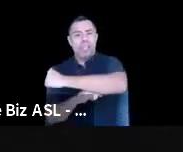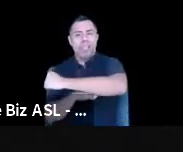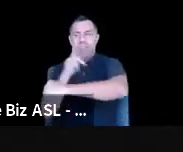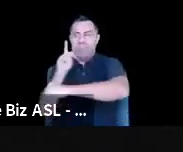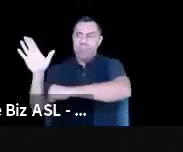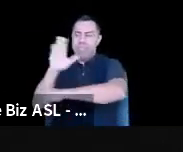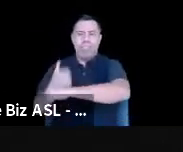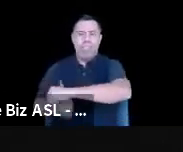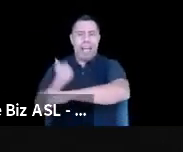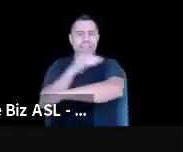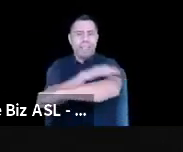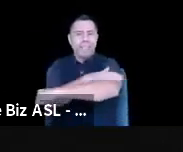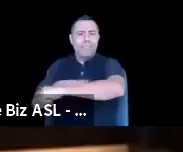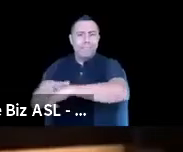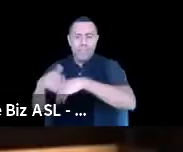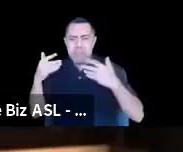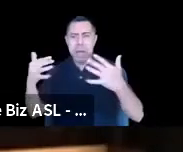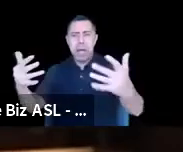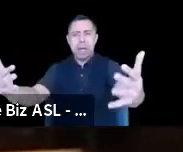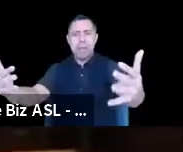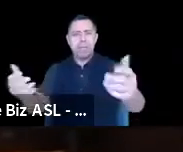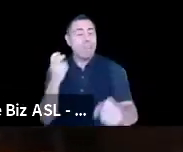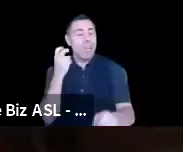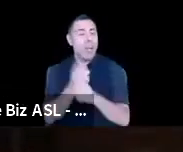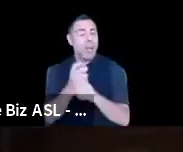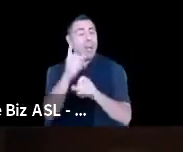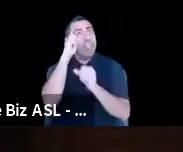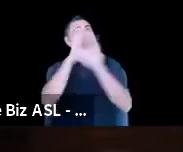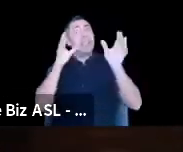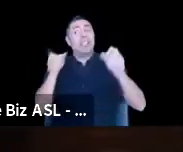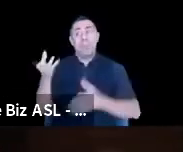going forward without that presence, Kevin.